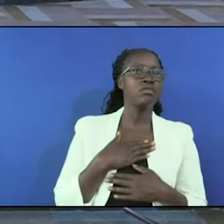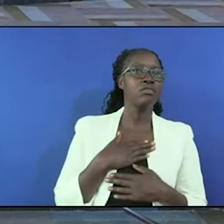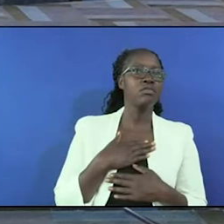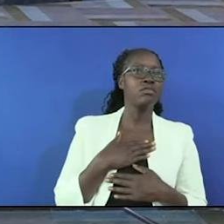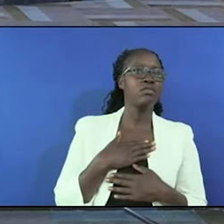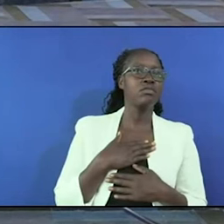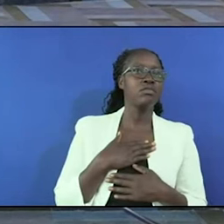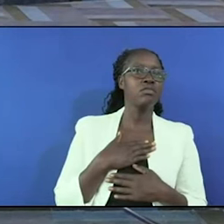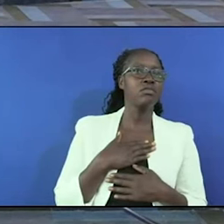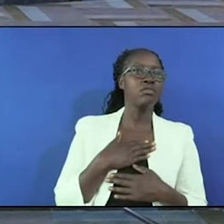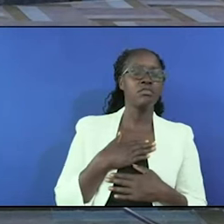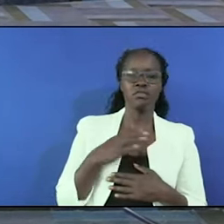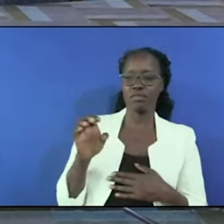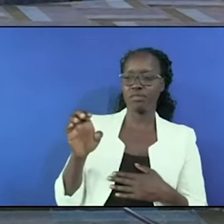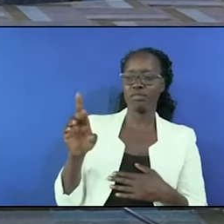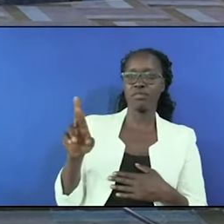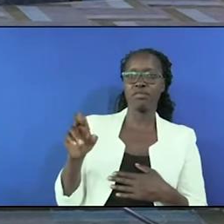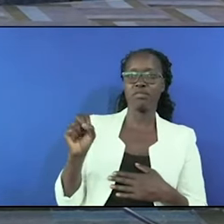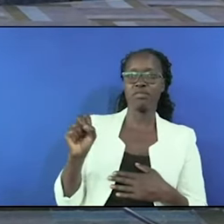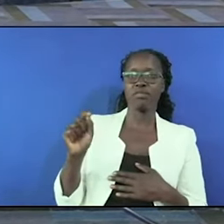Erastus Mwencha,